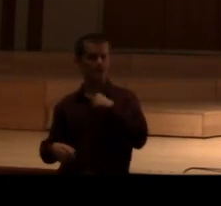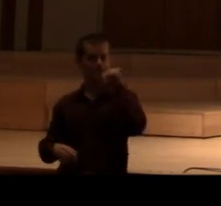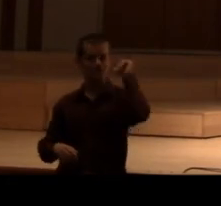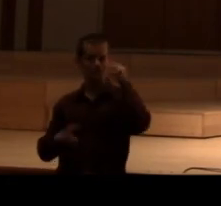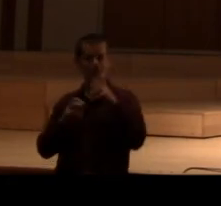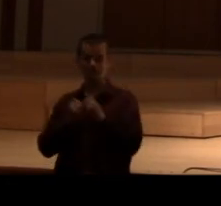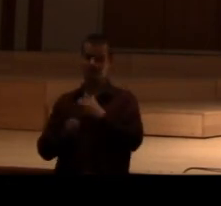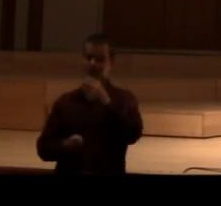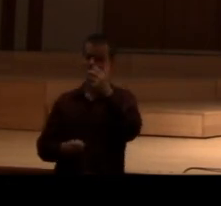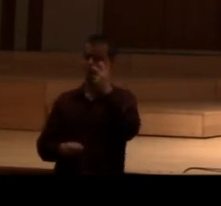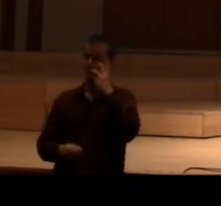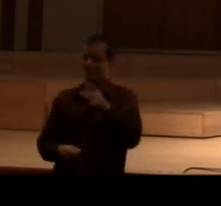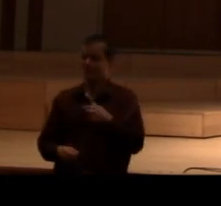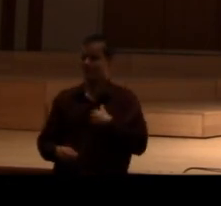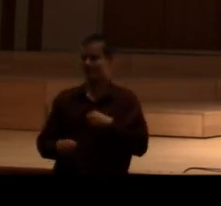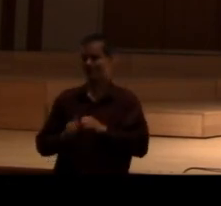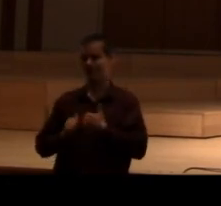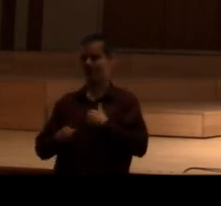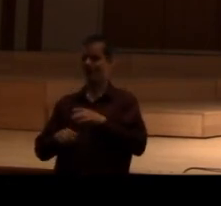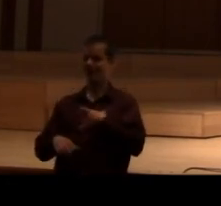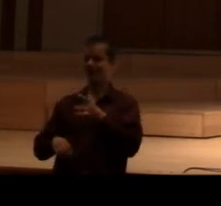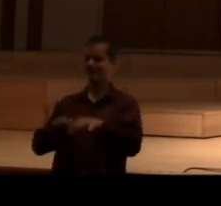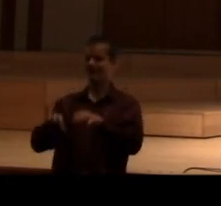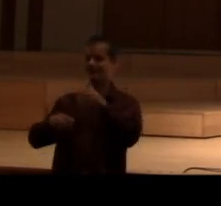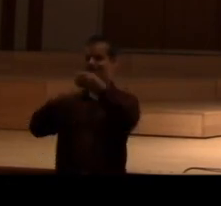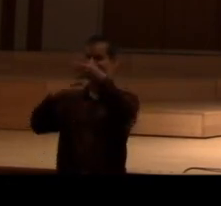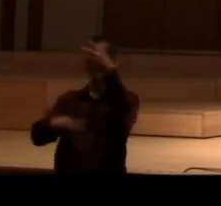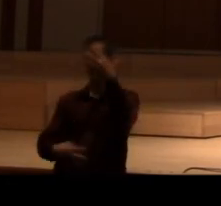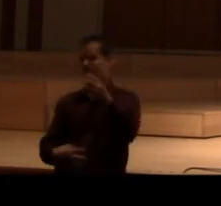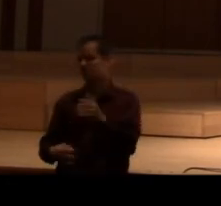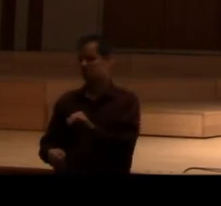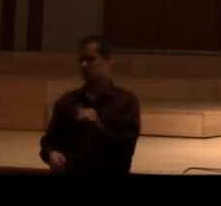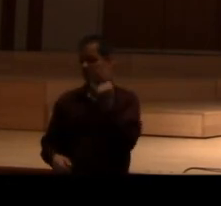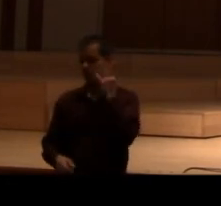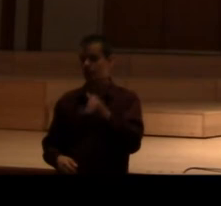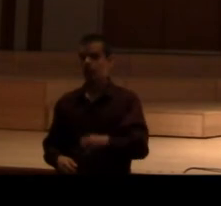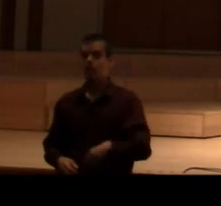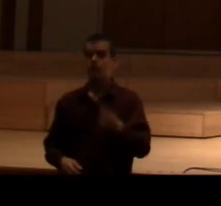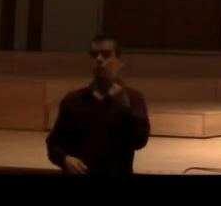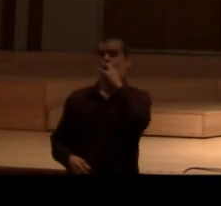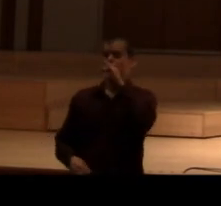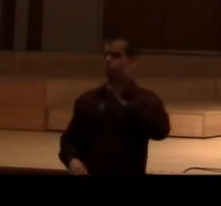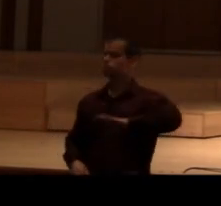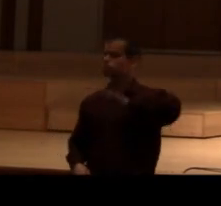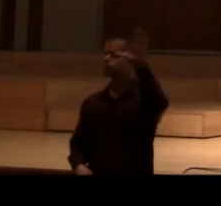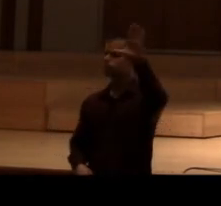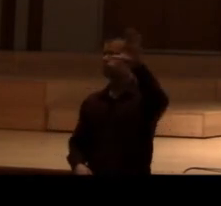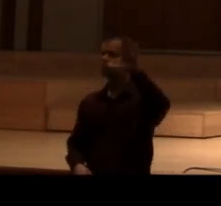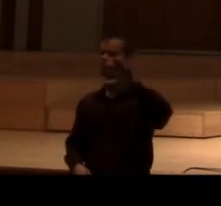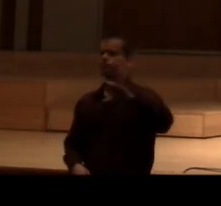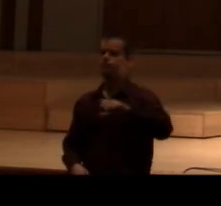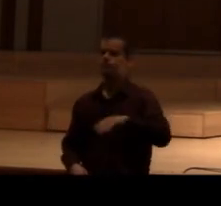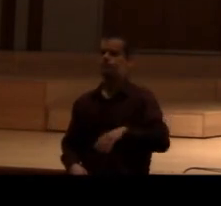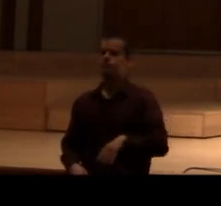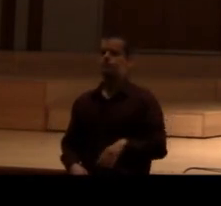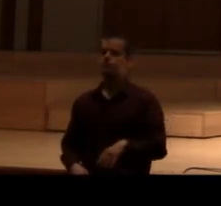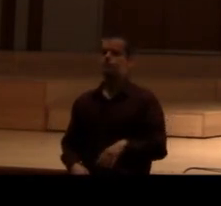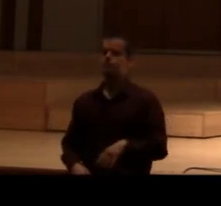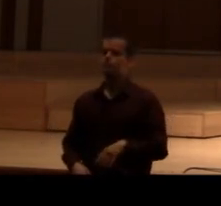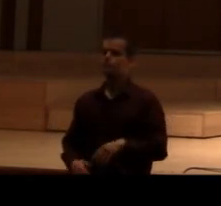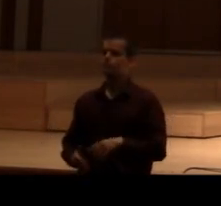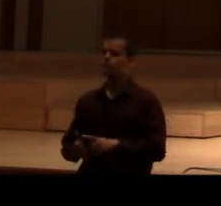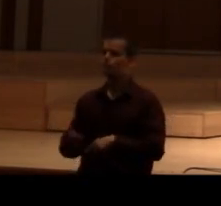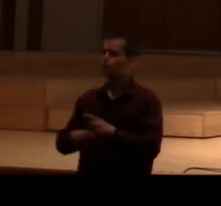that in a somewhat similar style. So far, so good. And then one kid, he raises his hand and says, "What